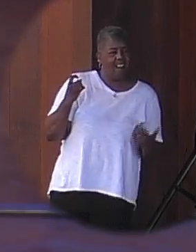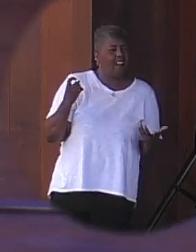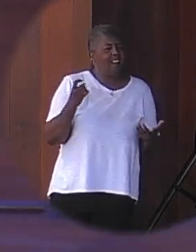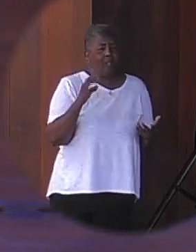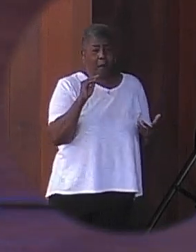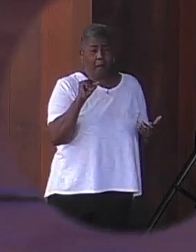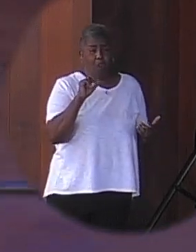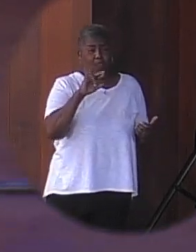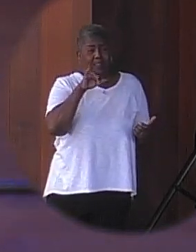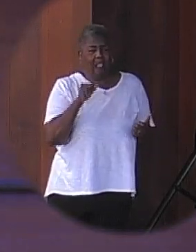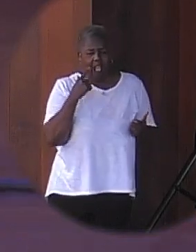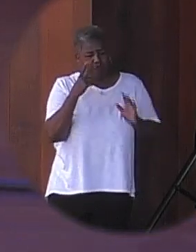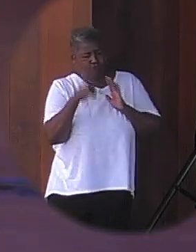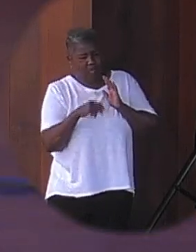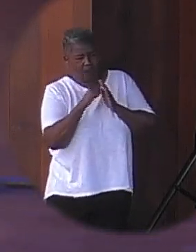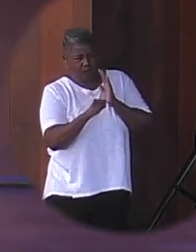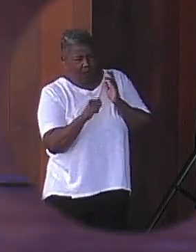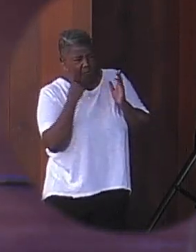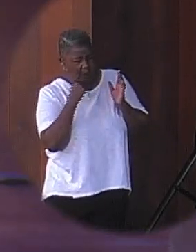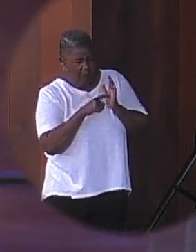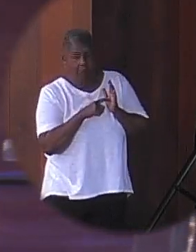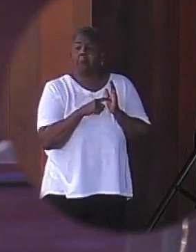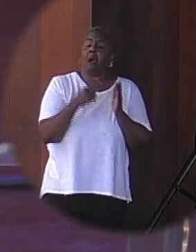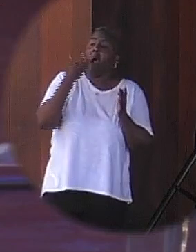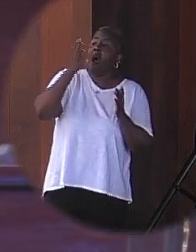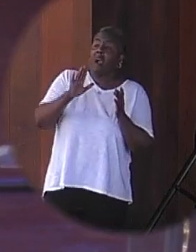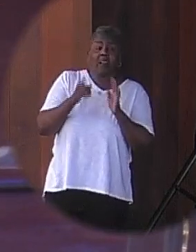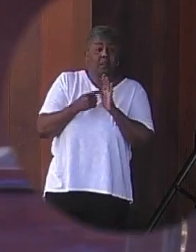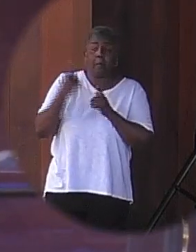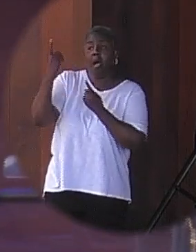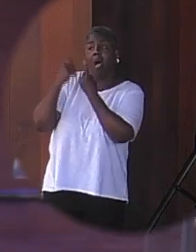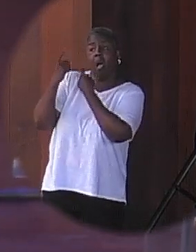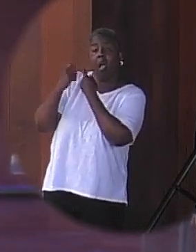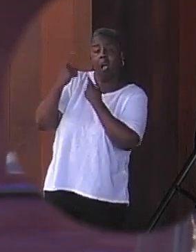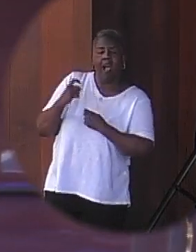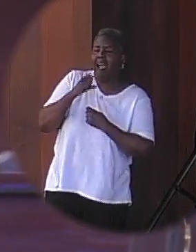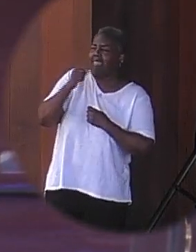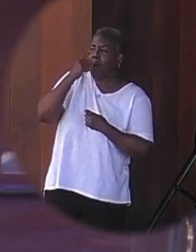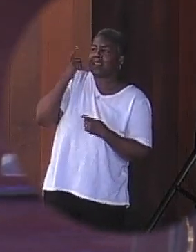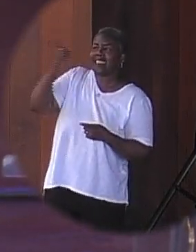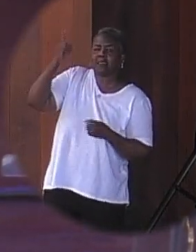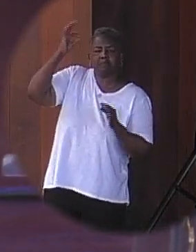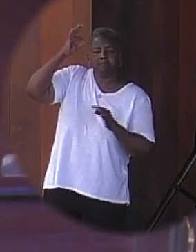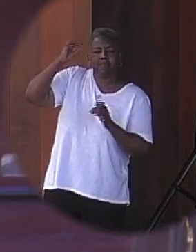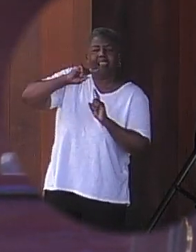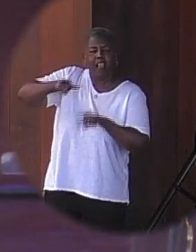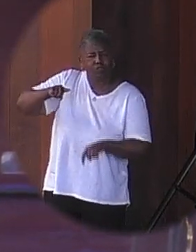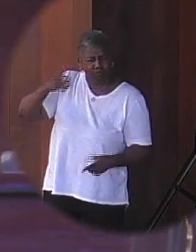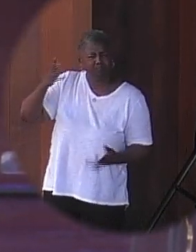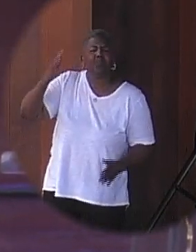And Barcia, I have read in scripture and found out that God asks us questions not because God doesn't know the